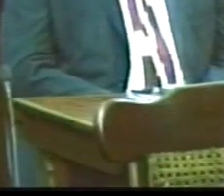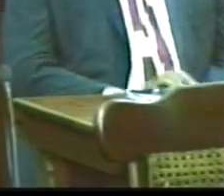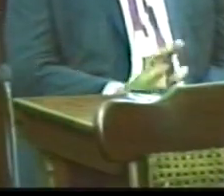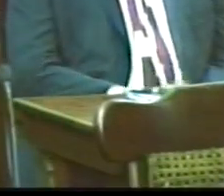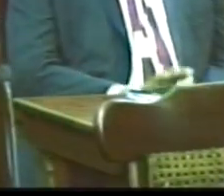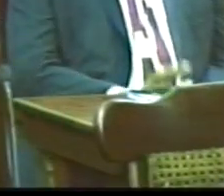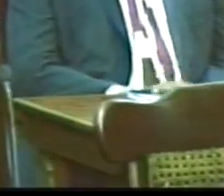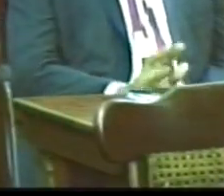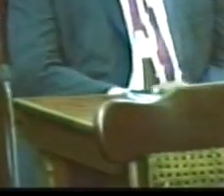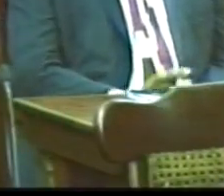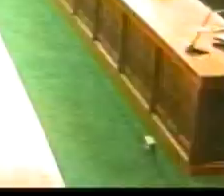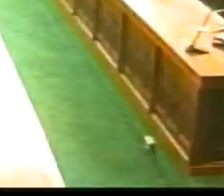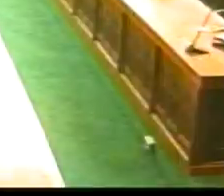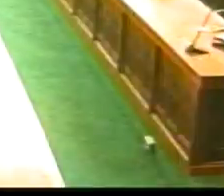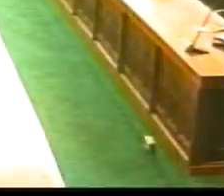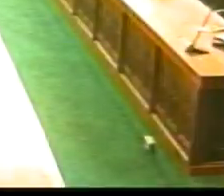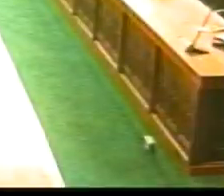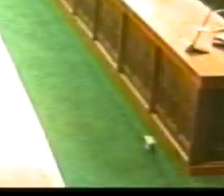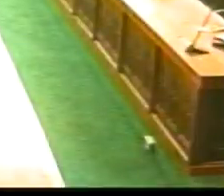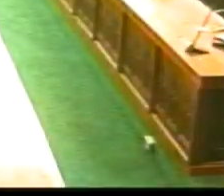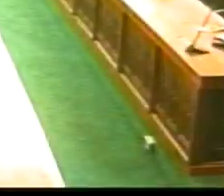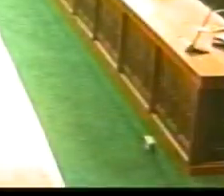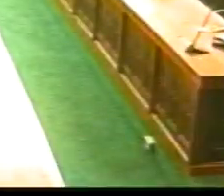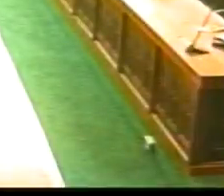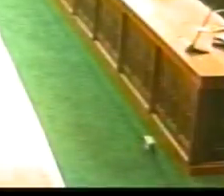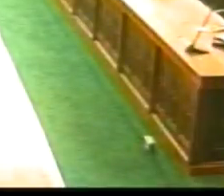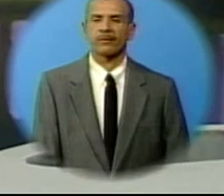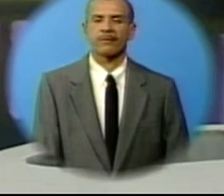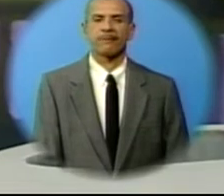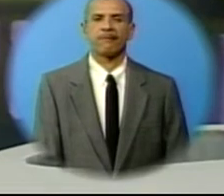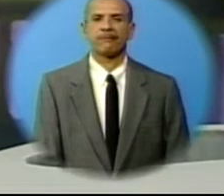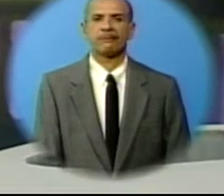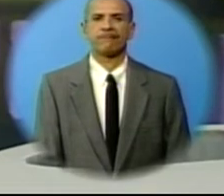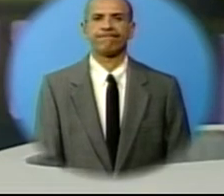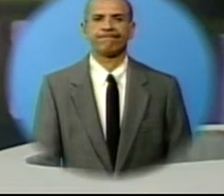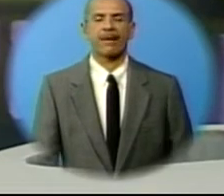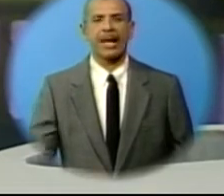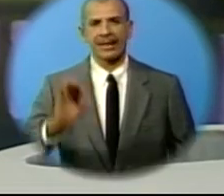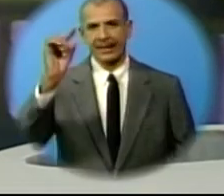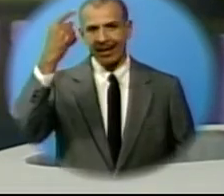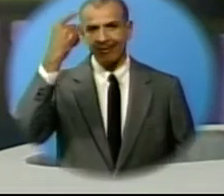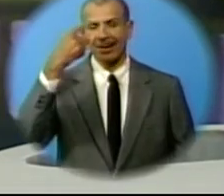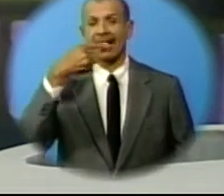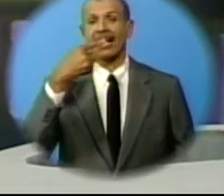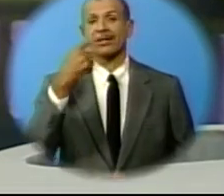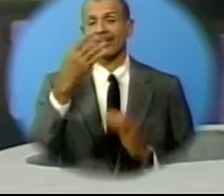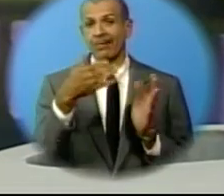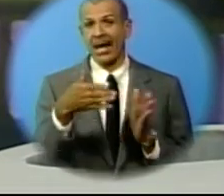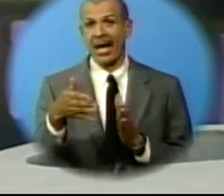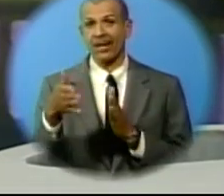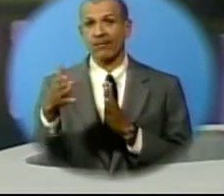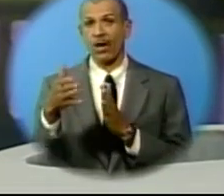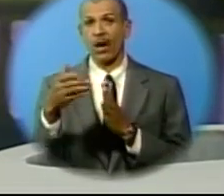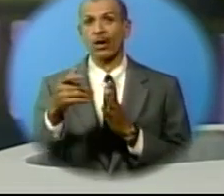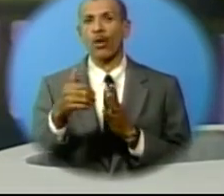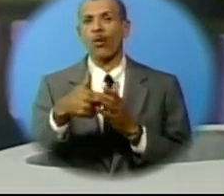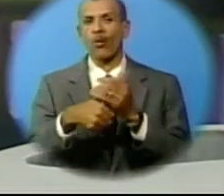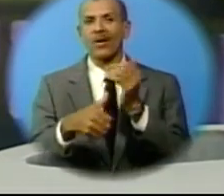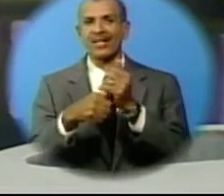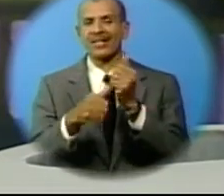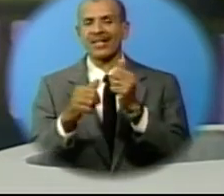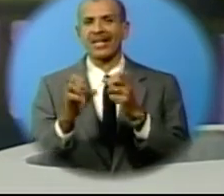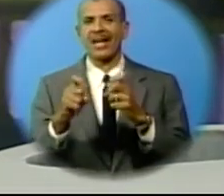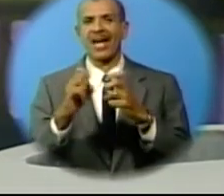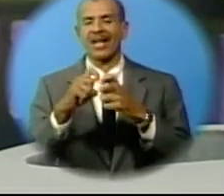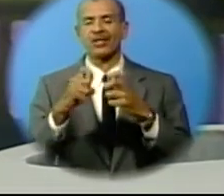Barbados workers. That is our position clear. Government has abandoned plans for a waste-to-energy plant